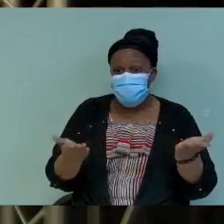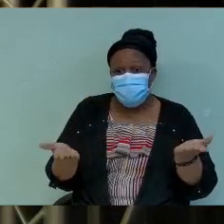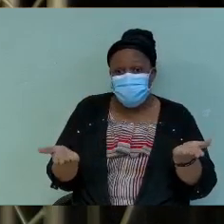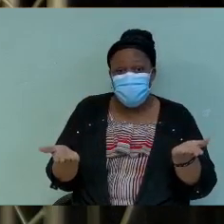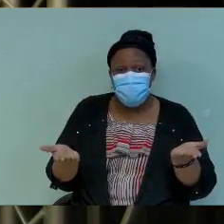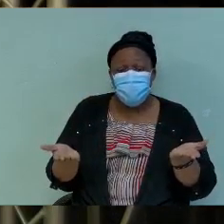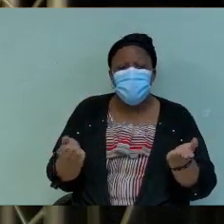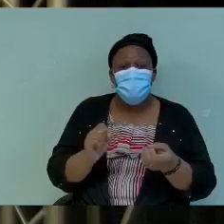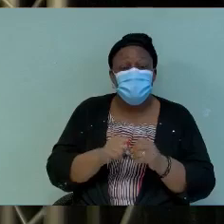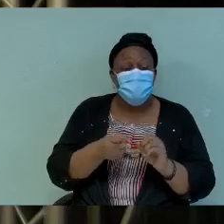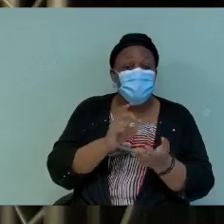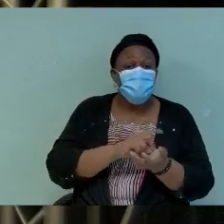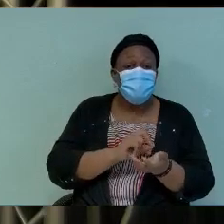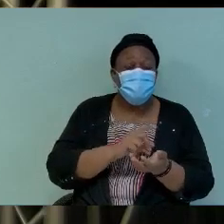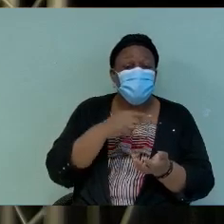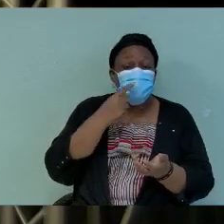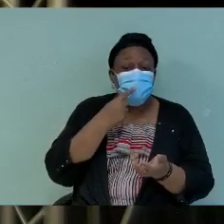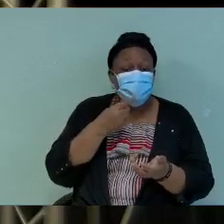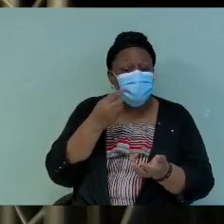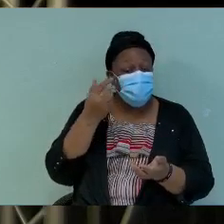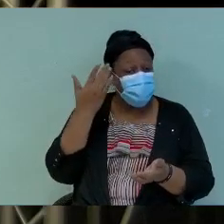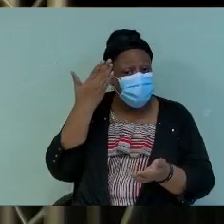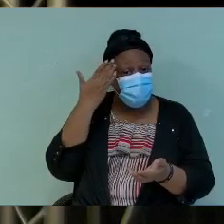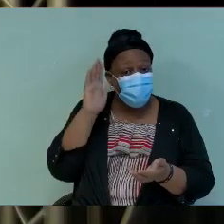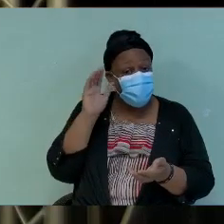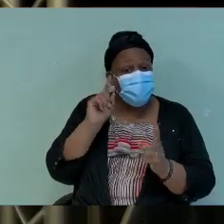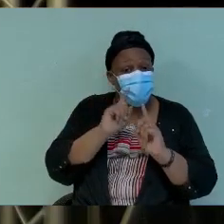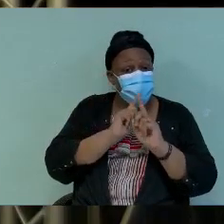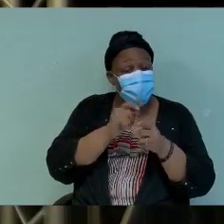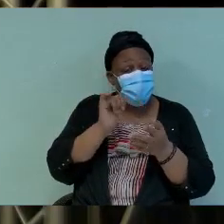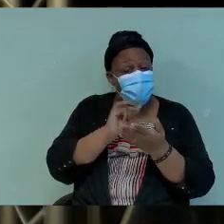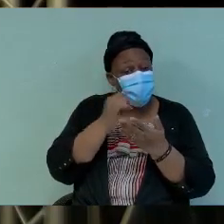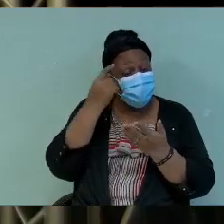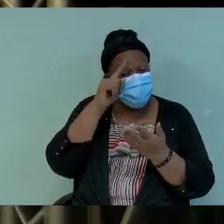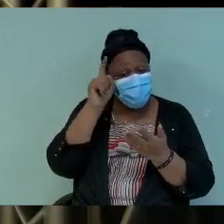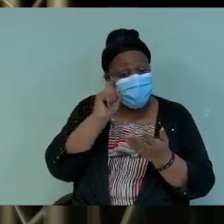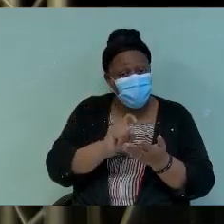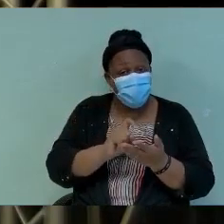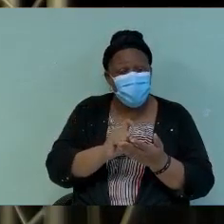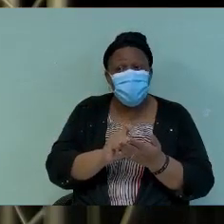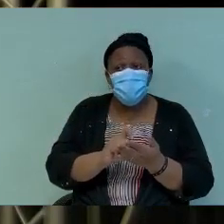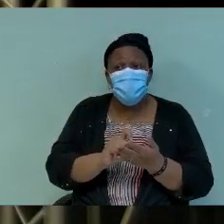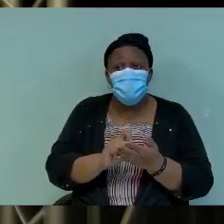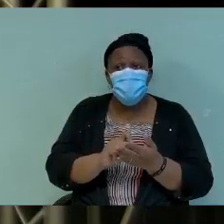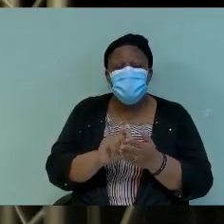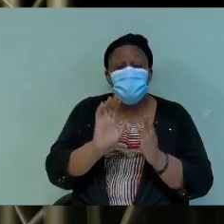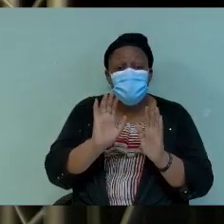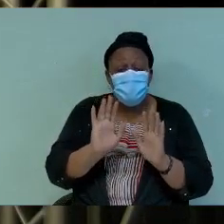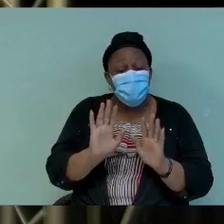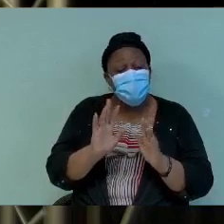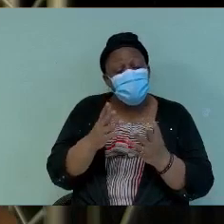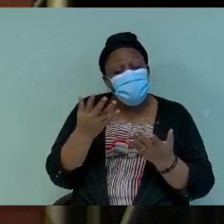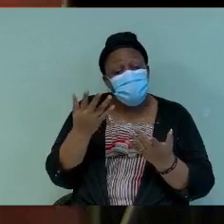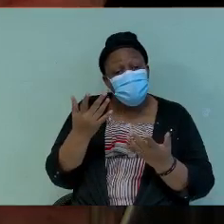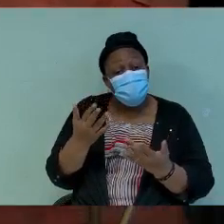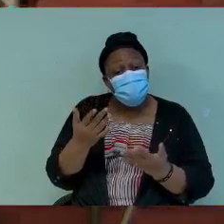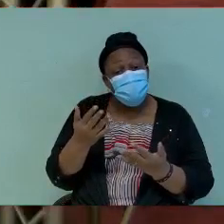everybody has to look at their own unique situation and determine how they can survive until we get back to normal.